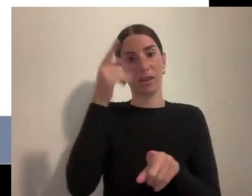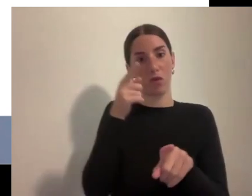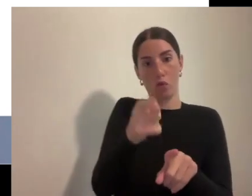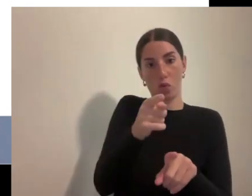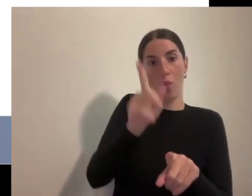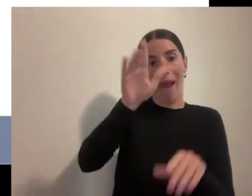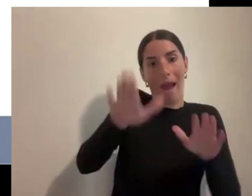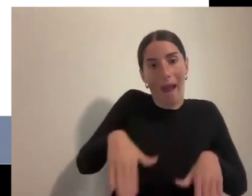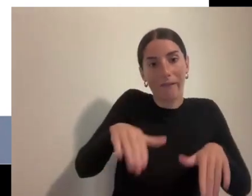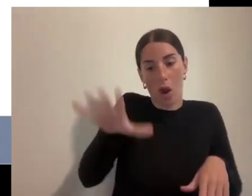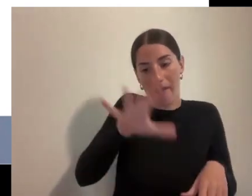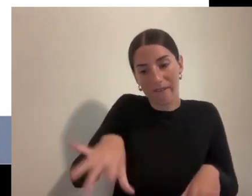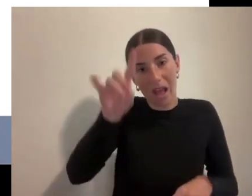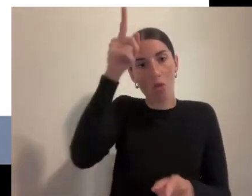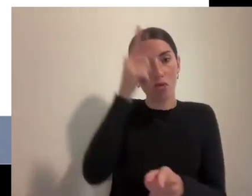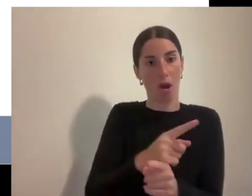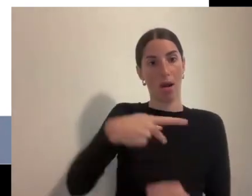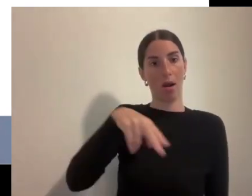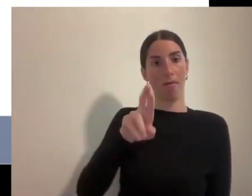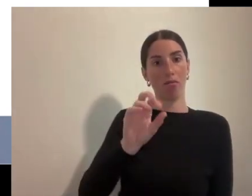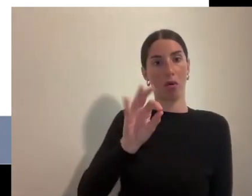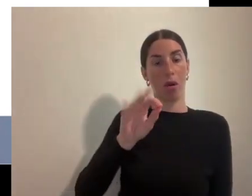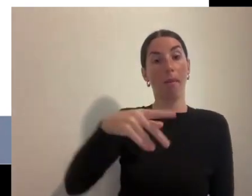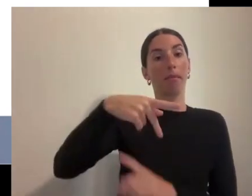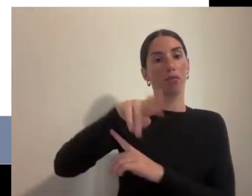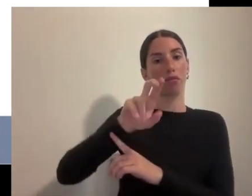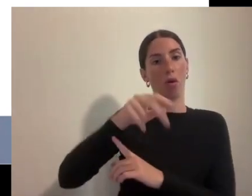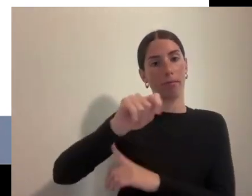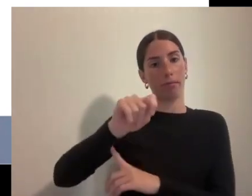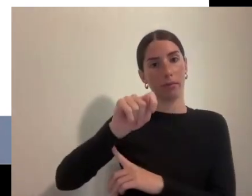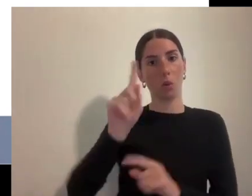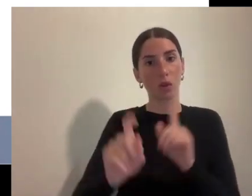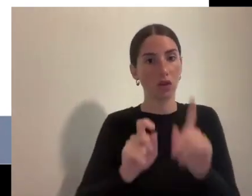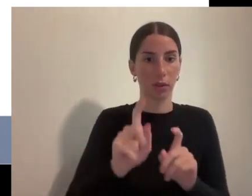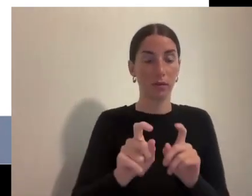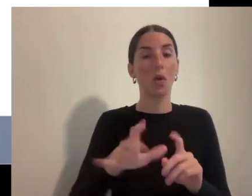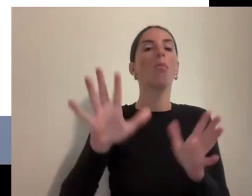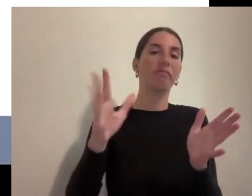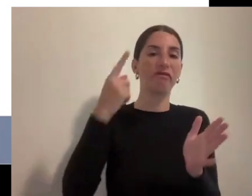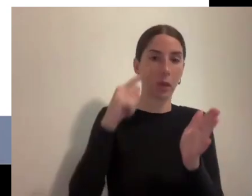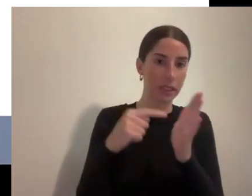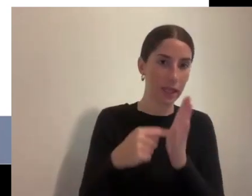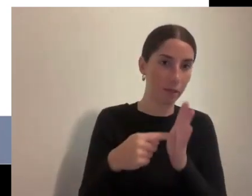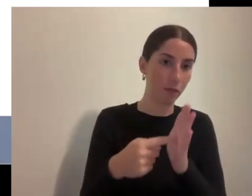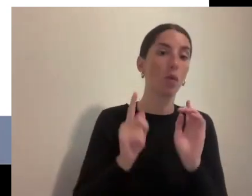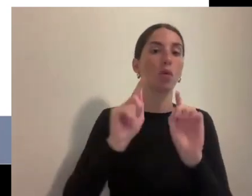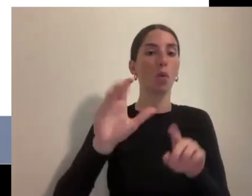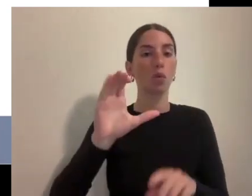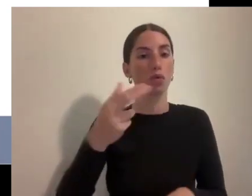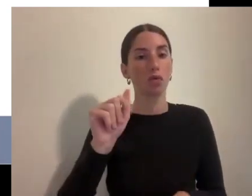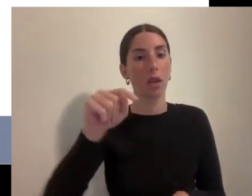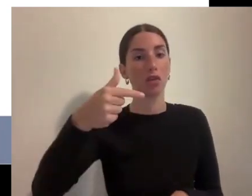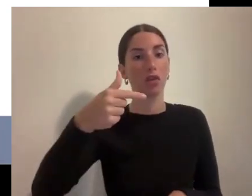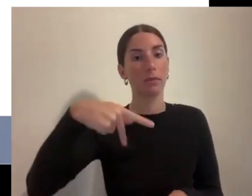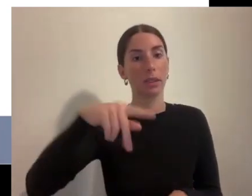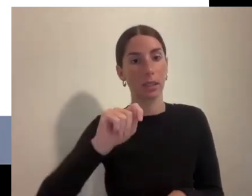the right prompt yet. So let's see what I mean by this. For example, if you go to ChatGPT and you